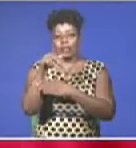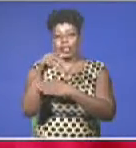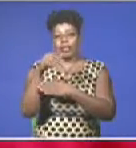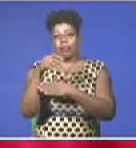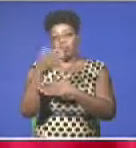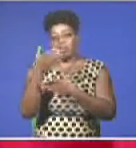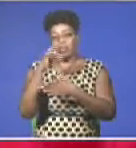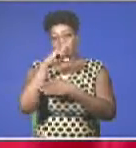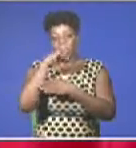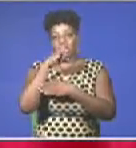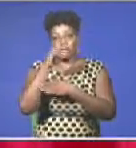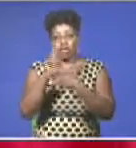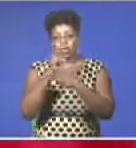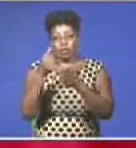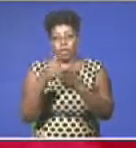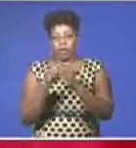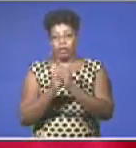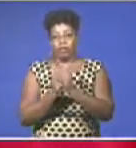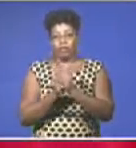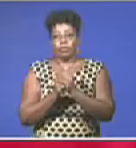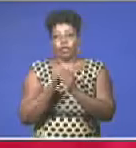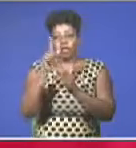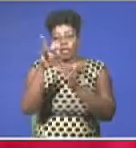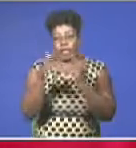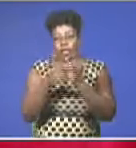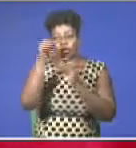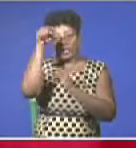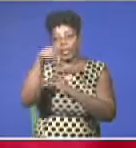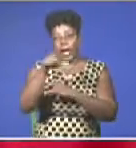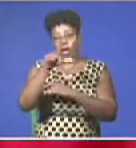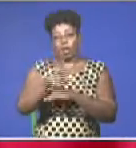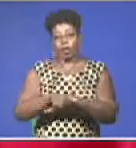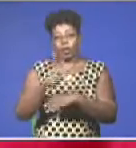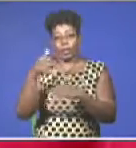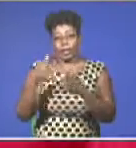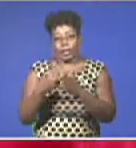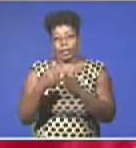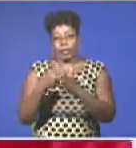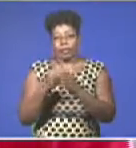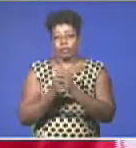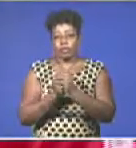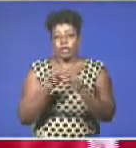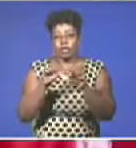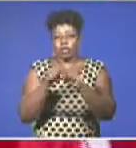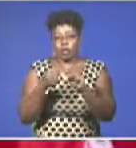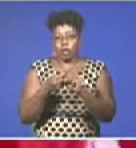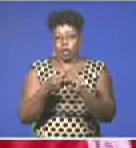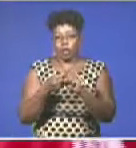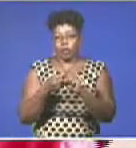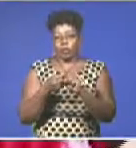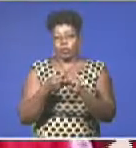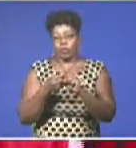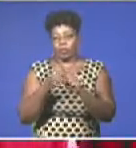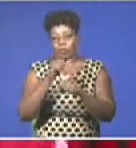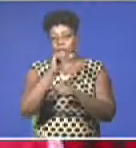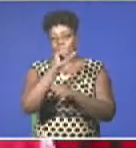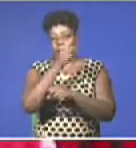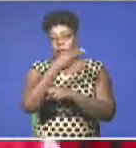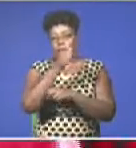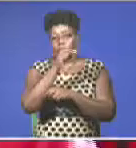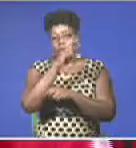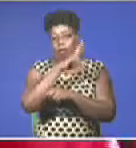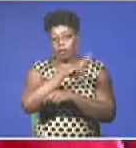go in them. You need the internet to download them, but not to access them. So the Hazard app, which is what we're here all